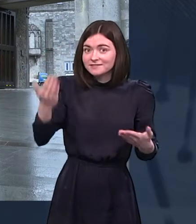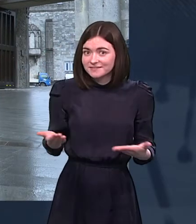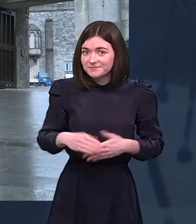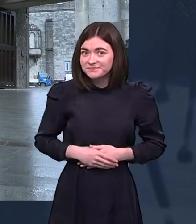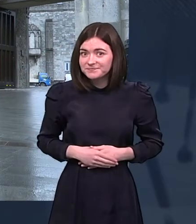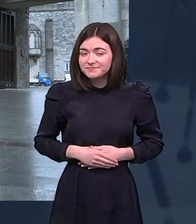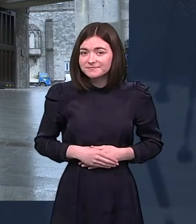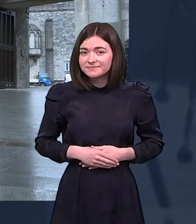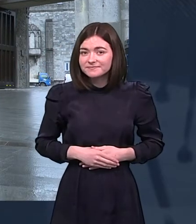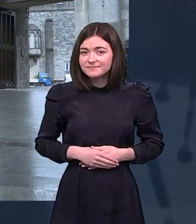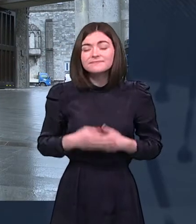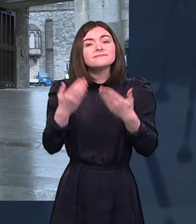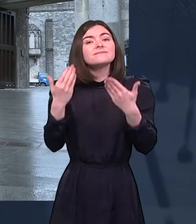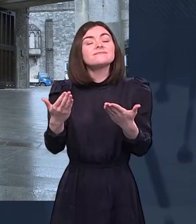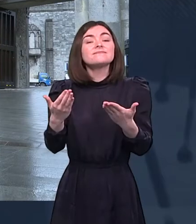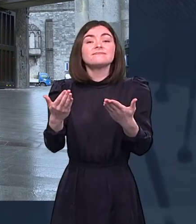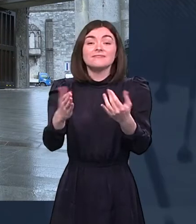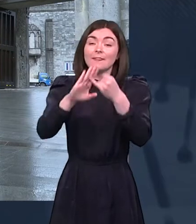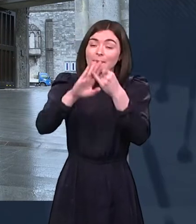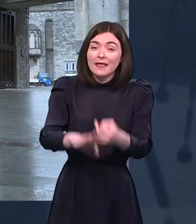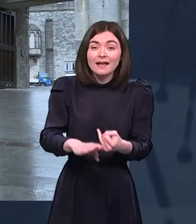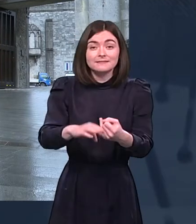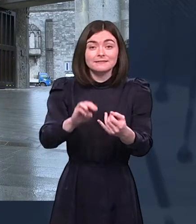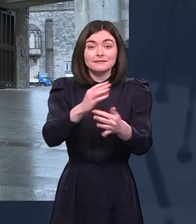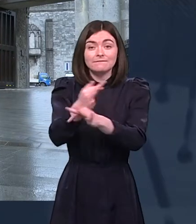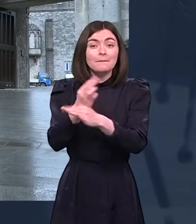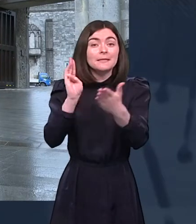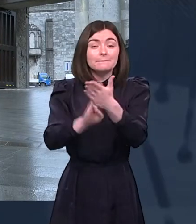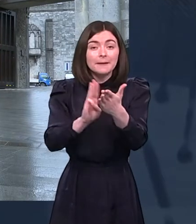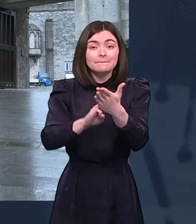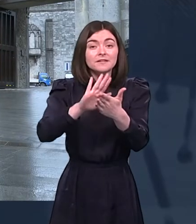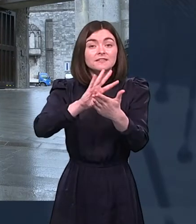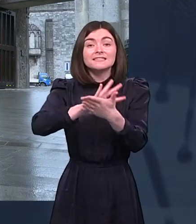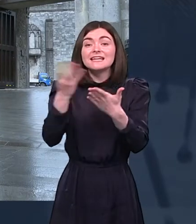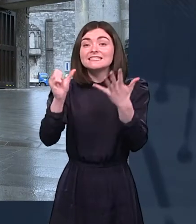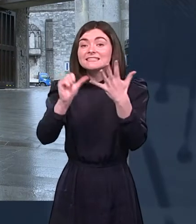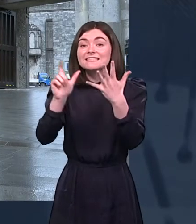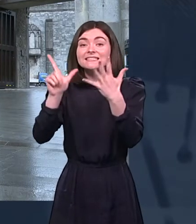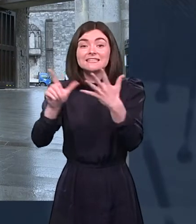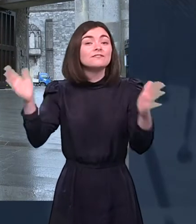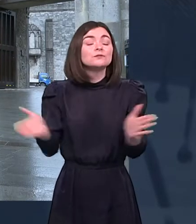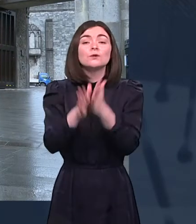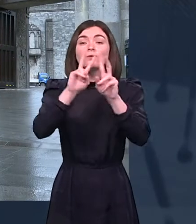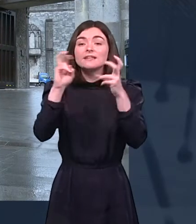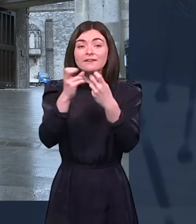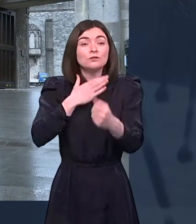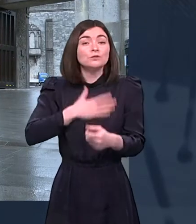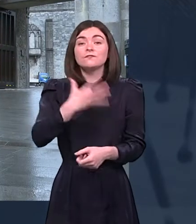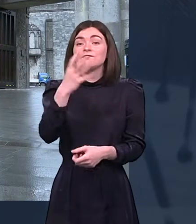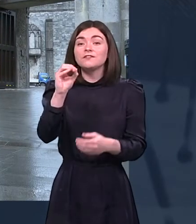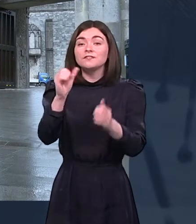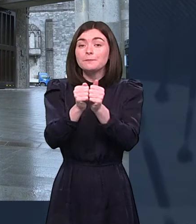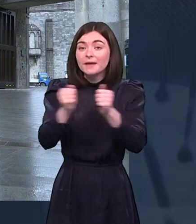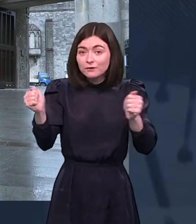wine. The last remaining butler in 1967 sold the castle for just £50